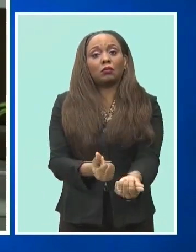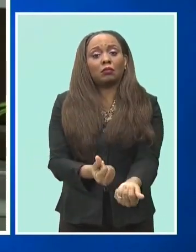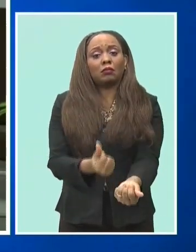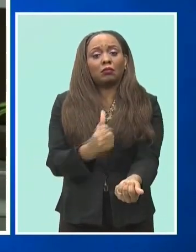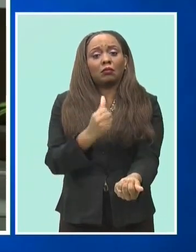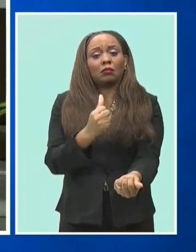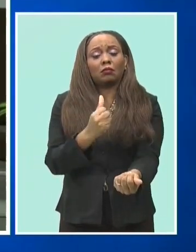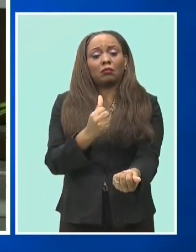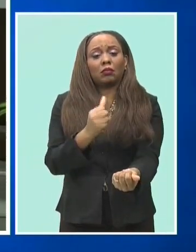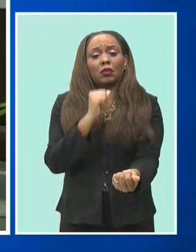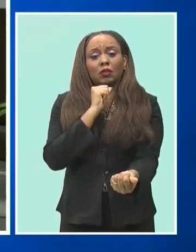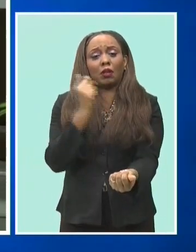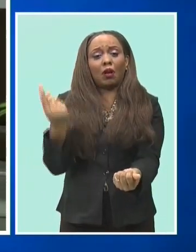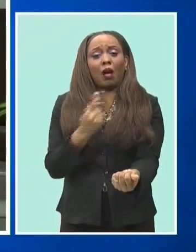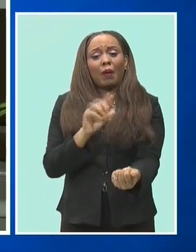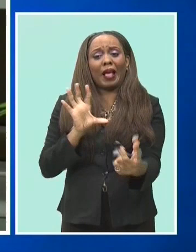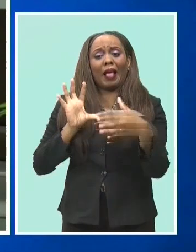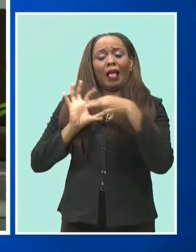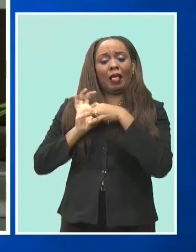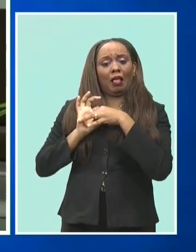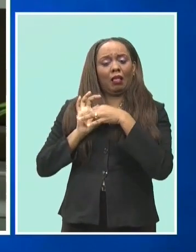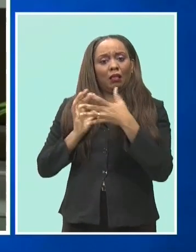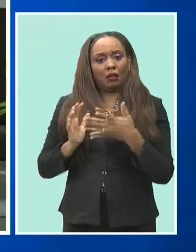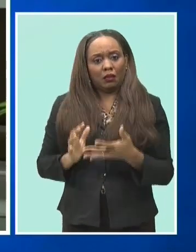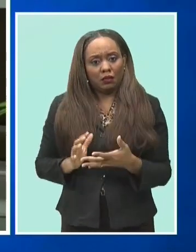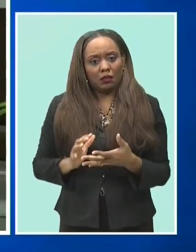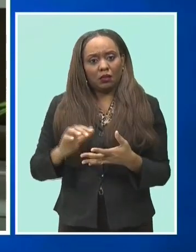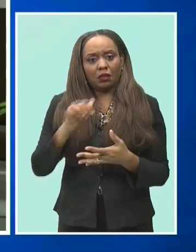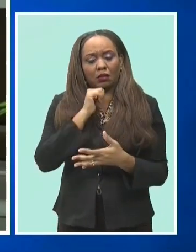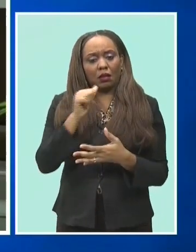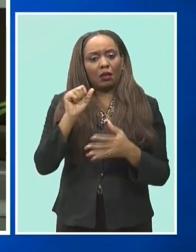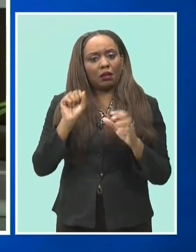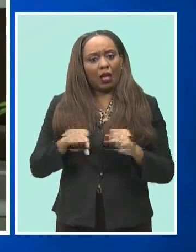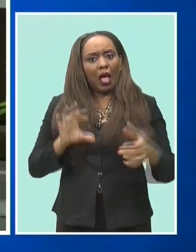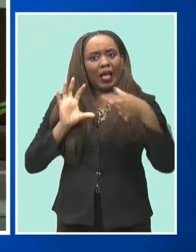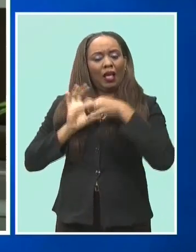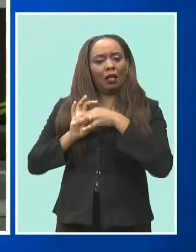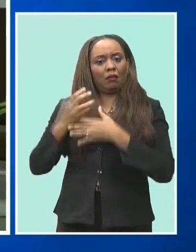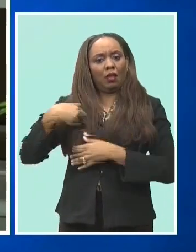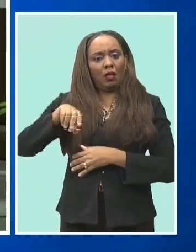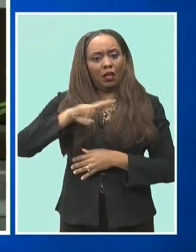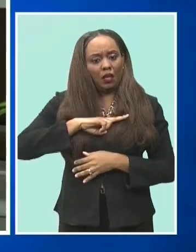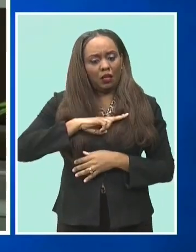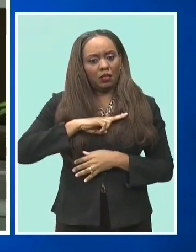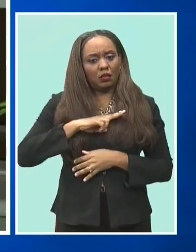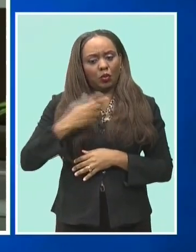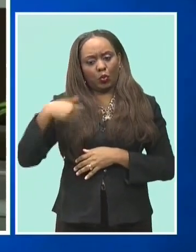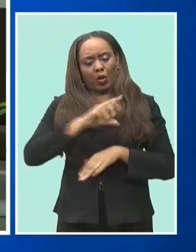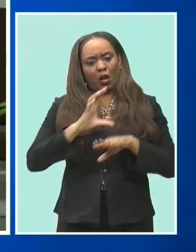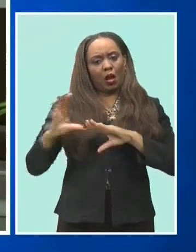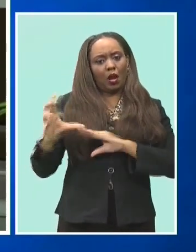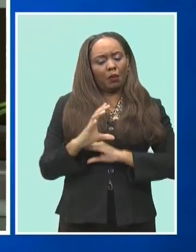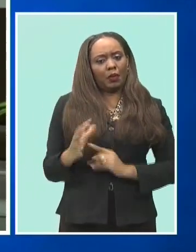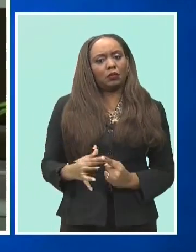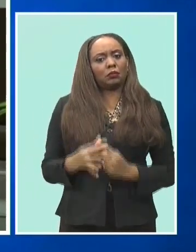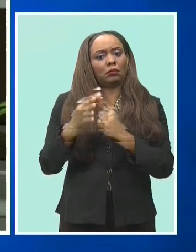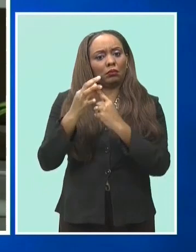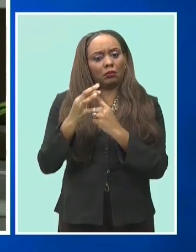always applicable, and they're not always applicable to the region's particular and unique